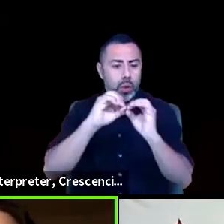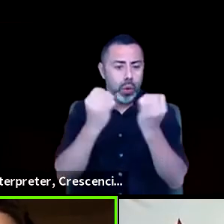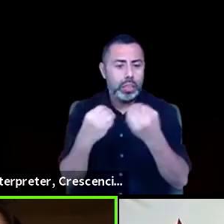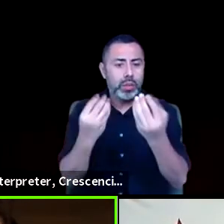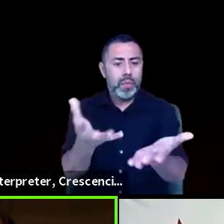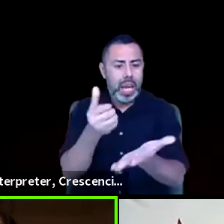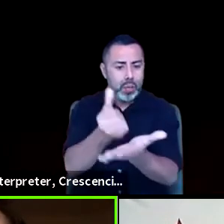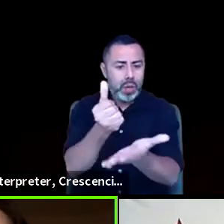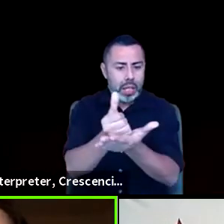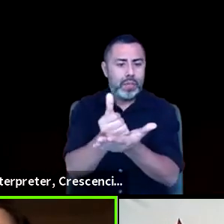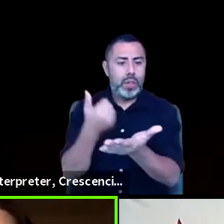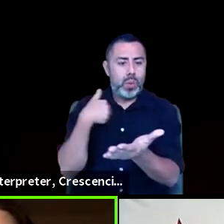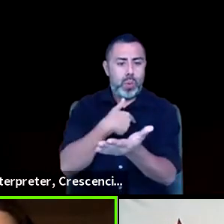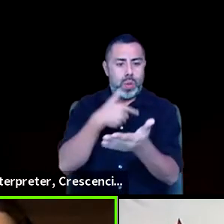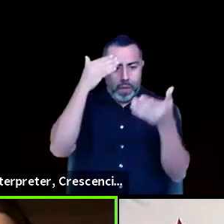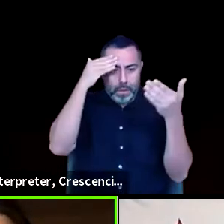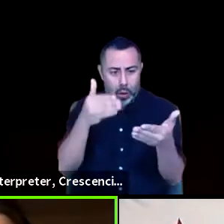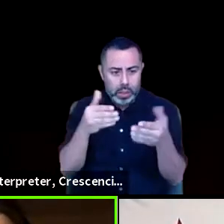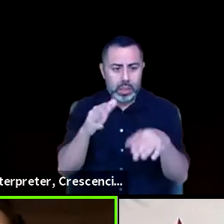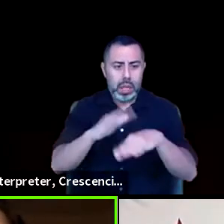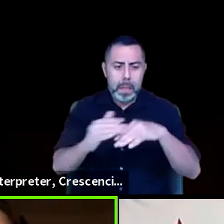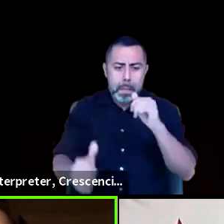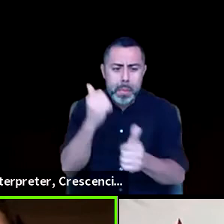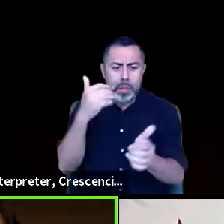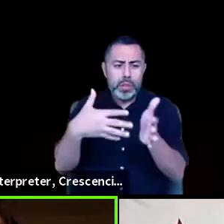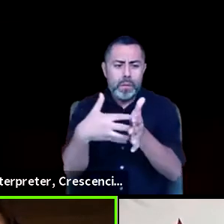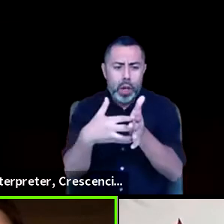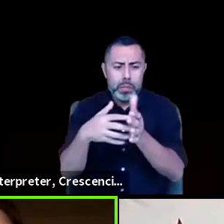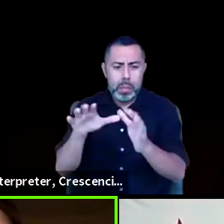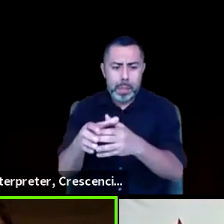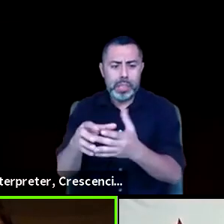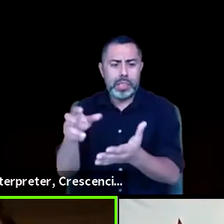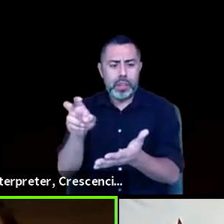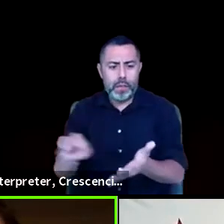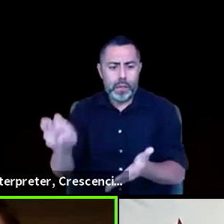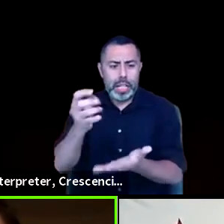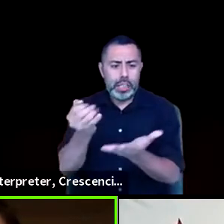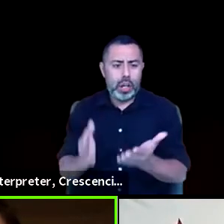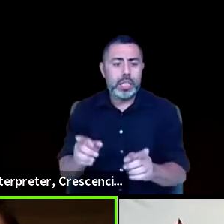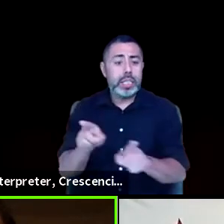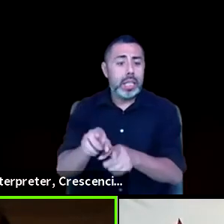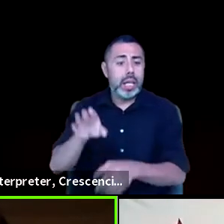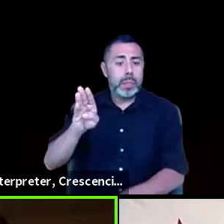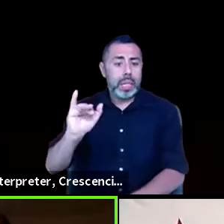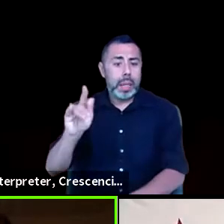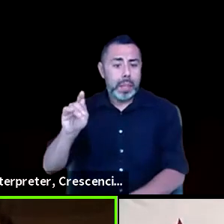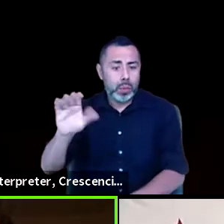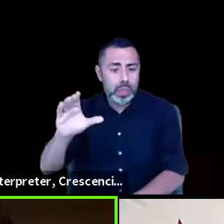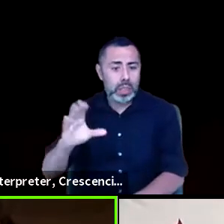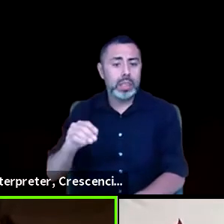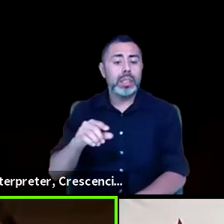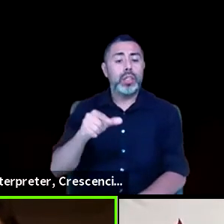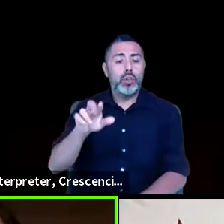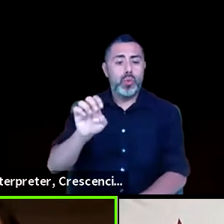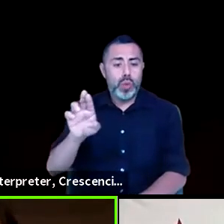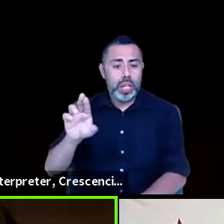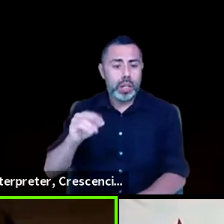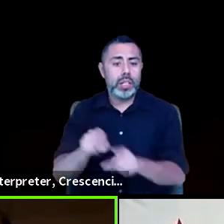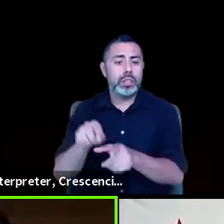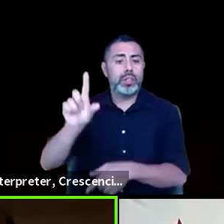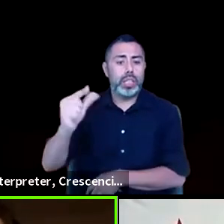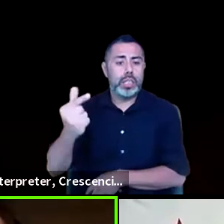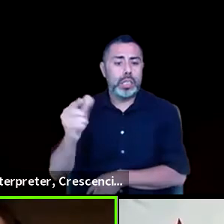POC, queer and LGBTQ+, undocumented, elder, and disabled folks. So today we've marshaled the resources and